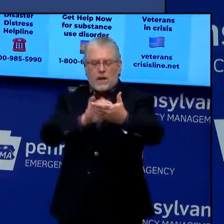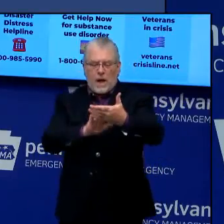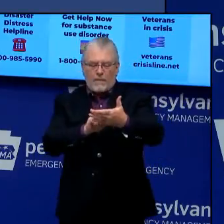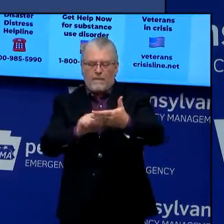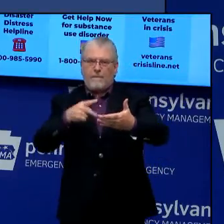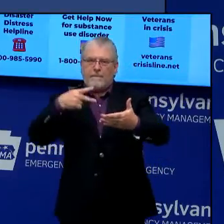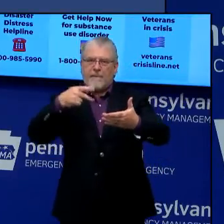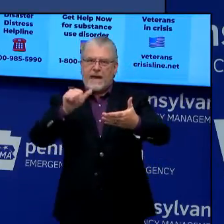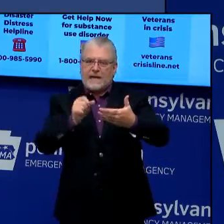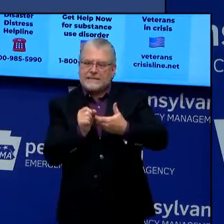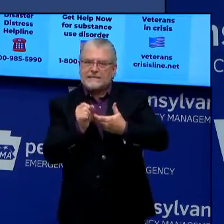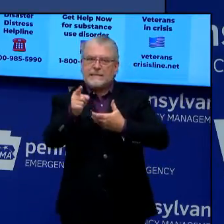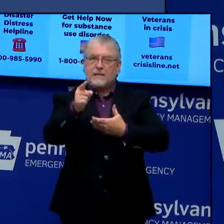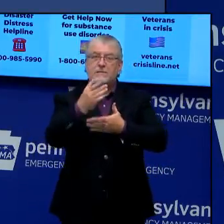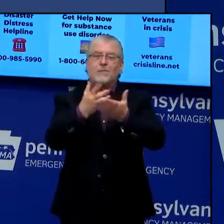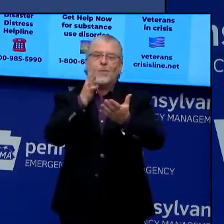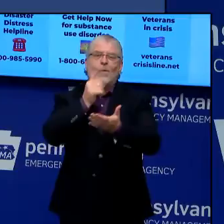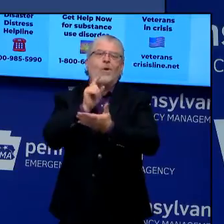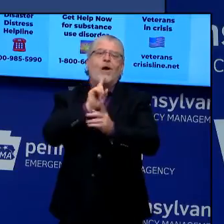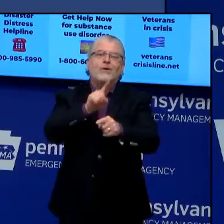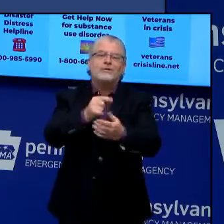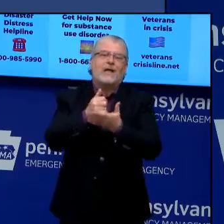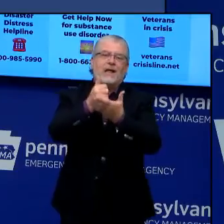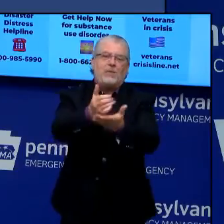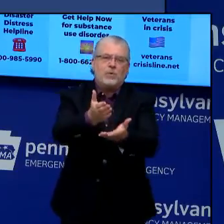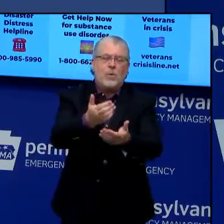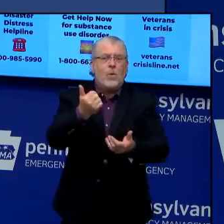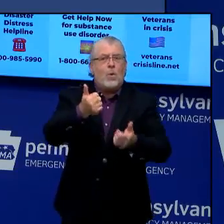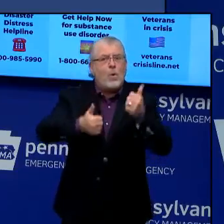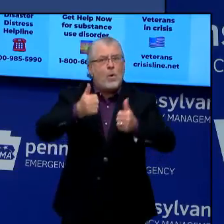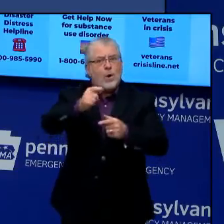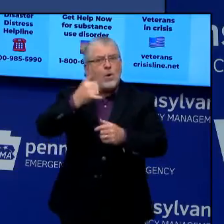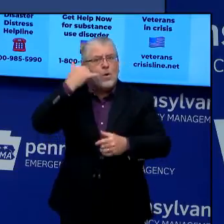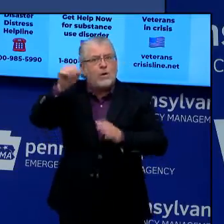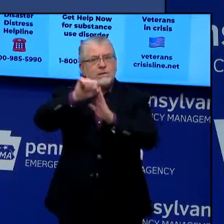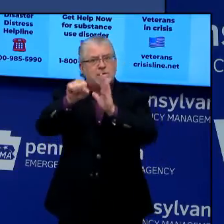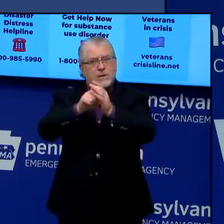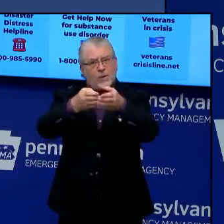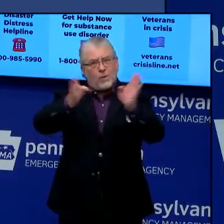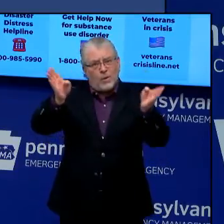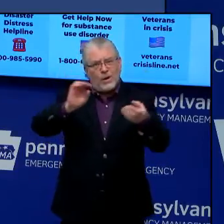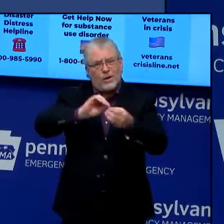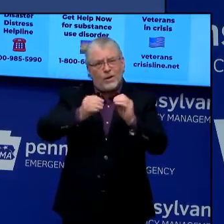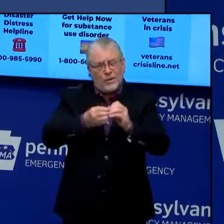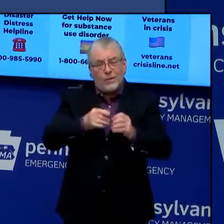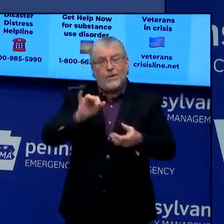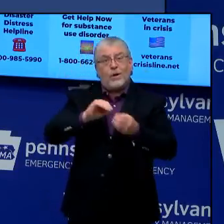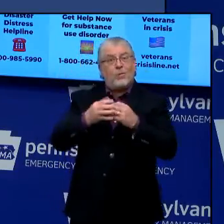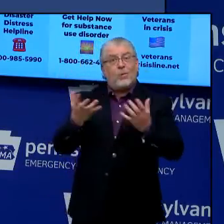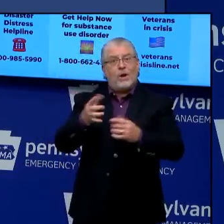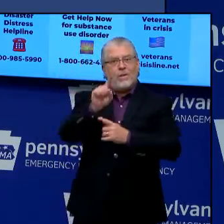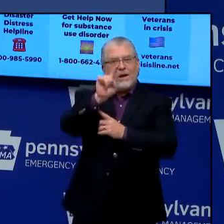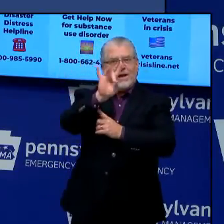741741 or call the statewide support and referral helpline at